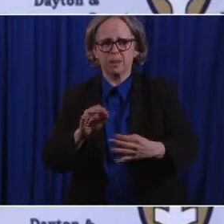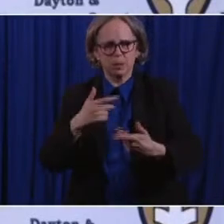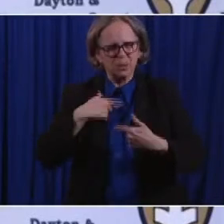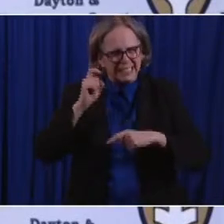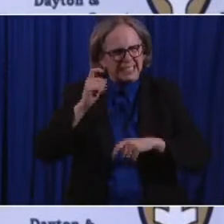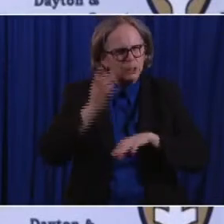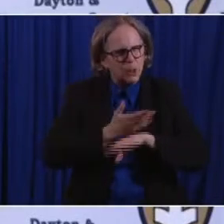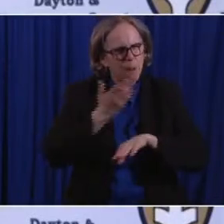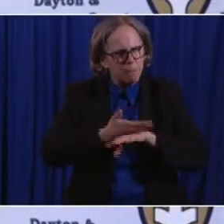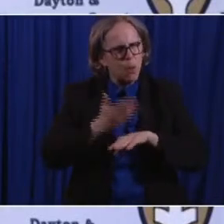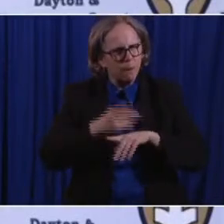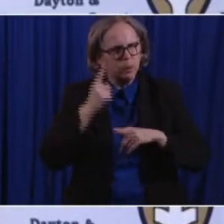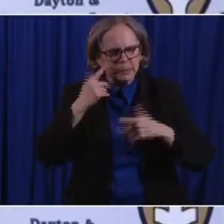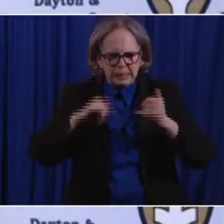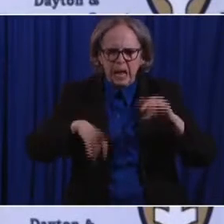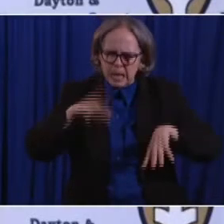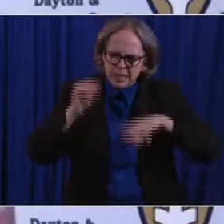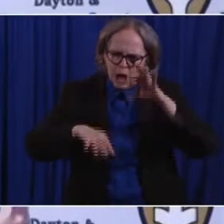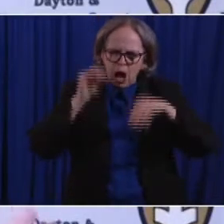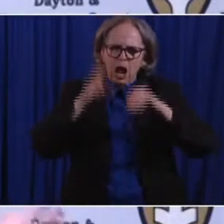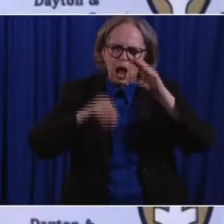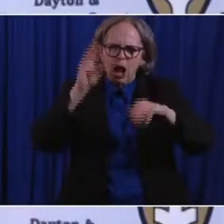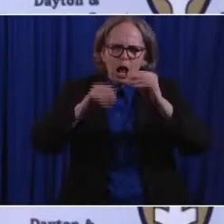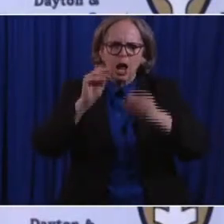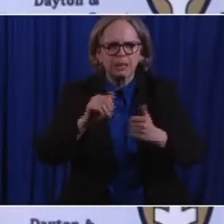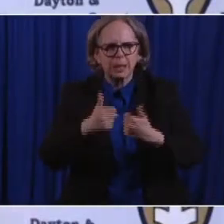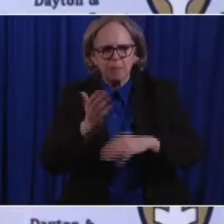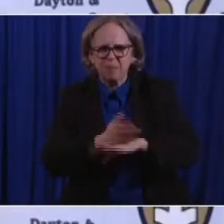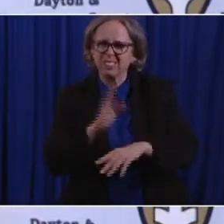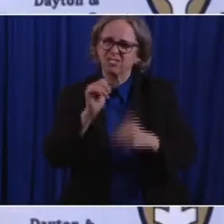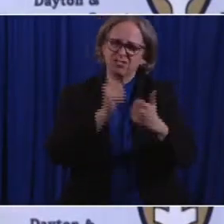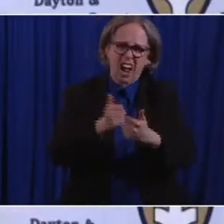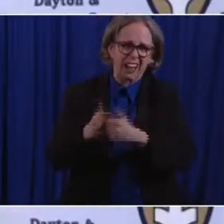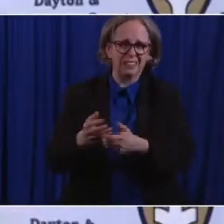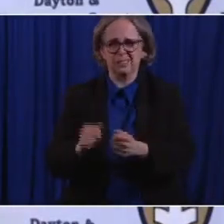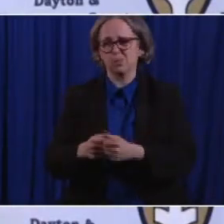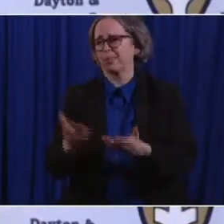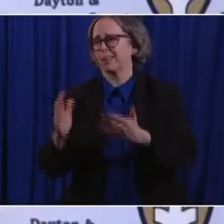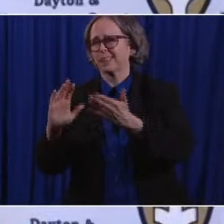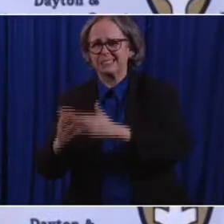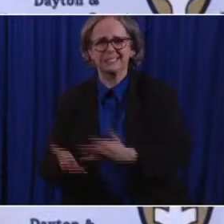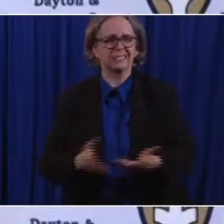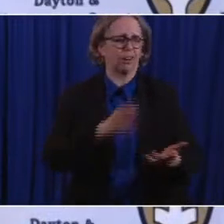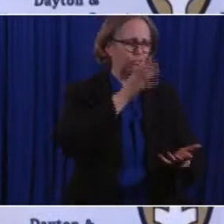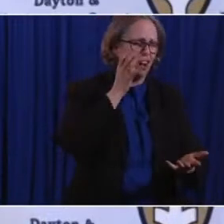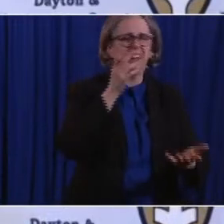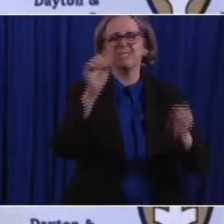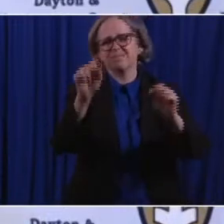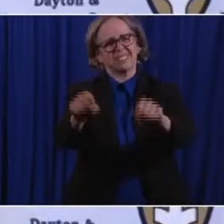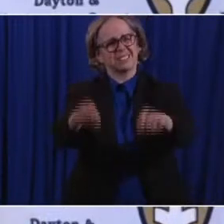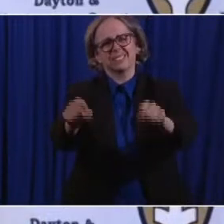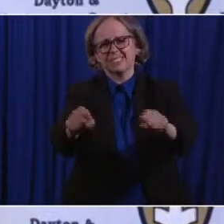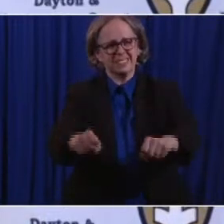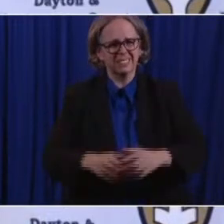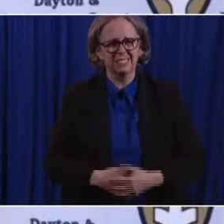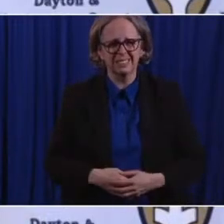day. But certainly it can be a challenge. It can be a challenge in the urban area. It can be a challenge in the rural area and the suburbs as